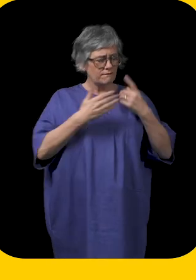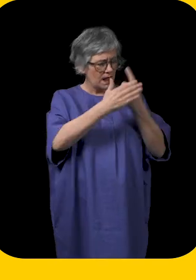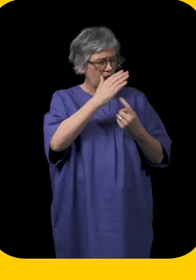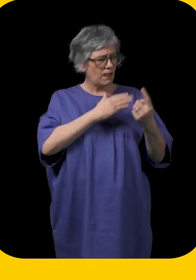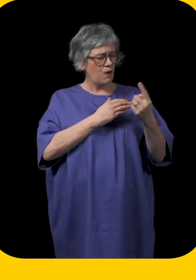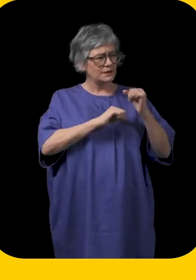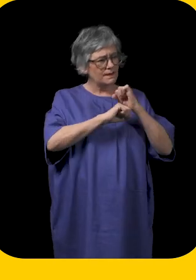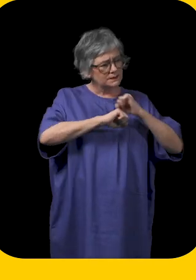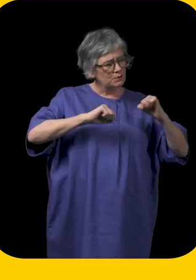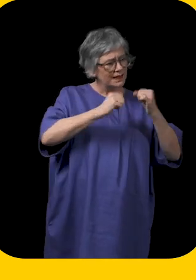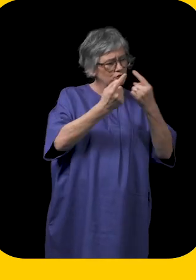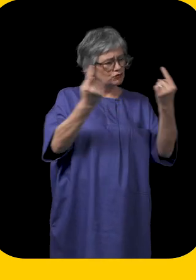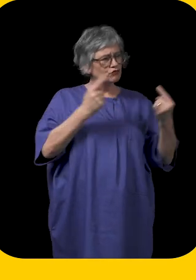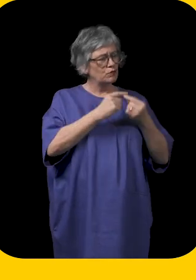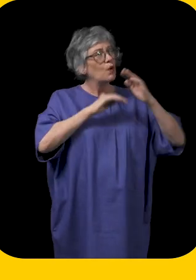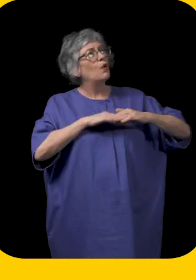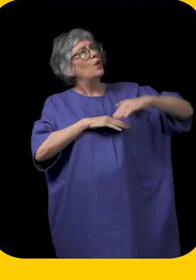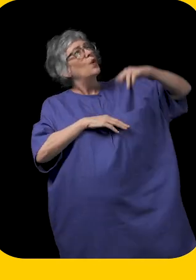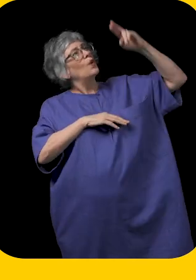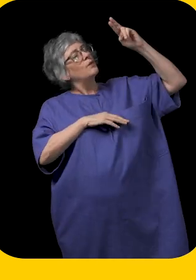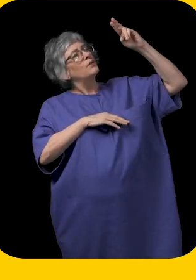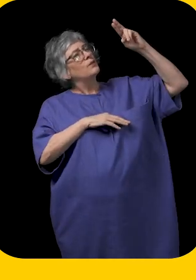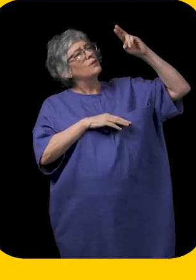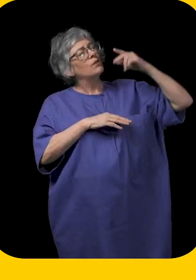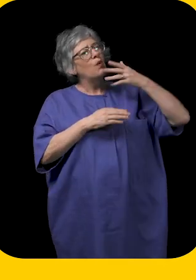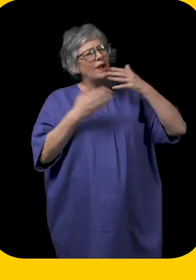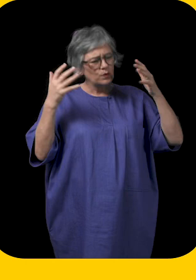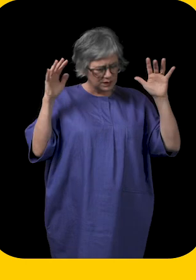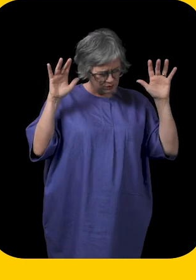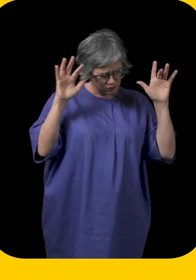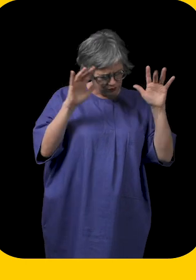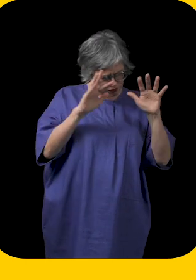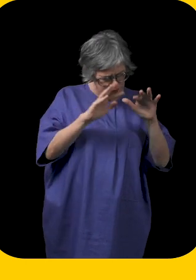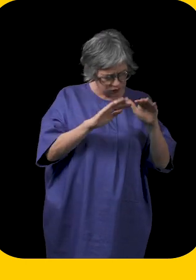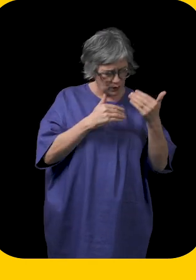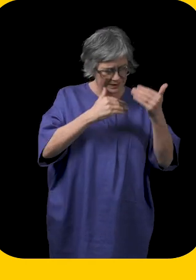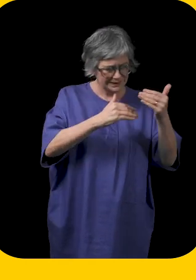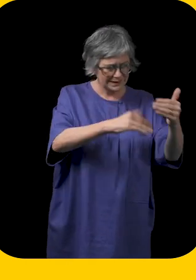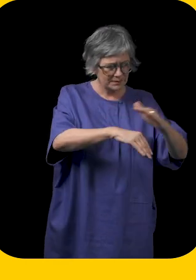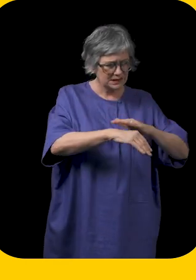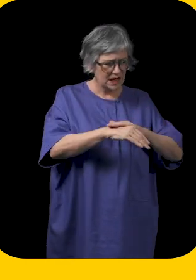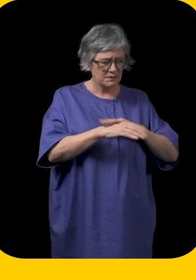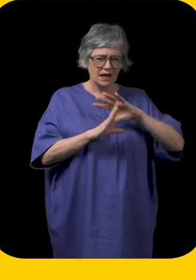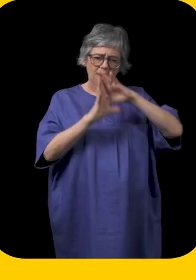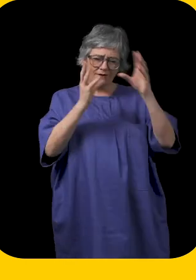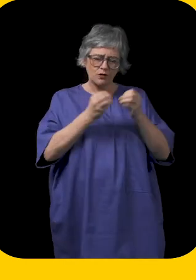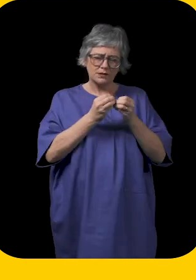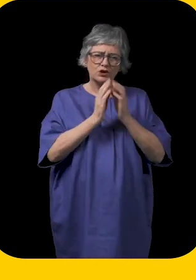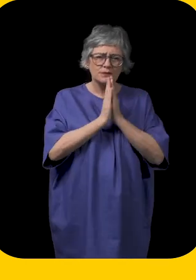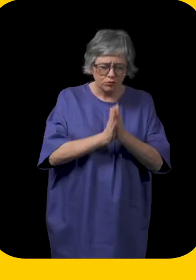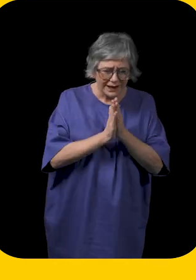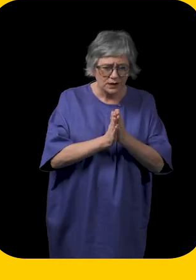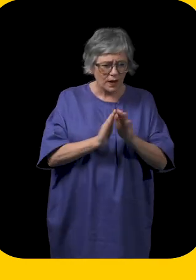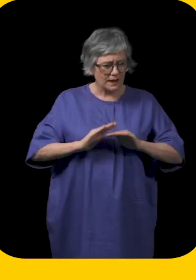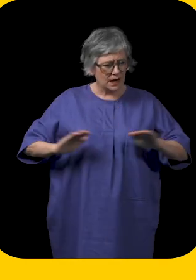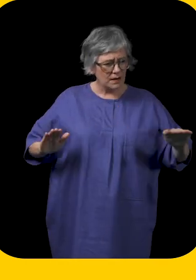alone in the spacious room with its high ceilings. When it was crowded during term time, everyone just prayed on the carpet, but now